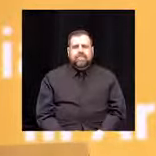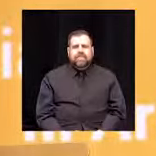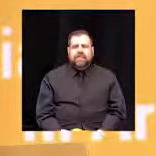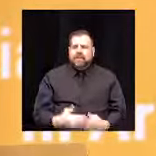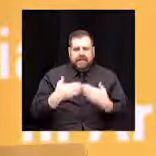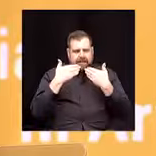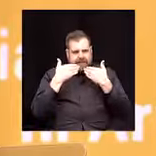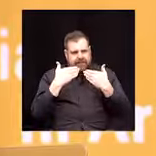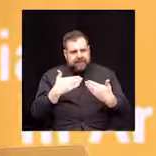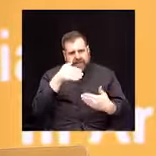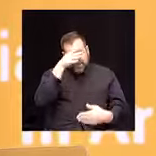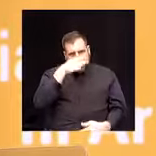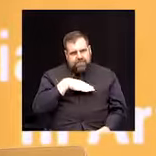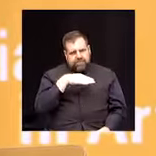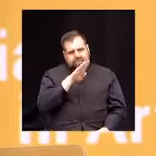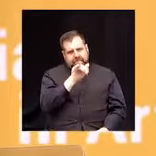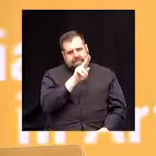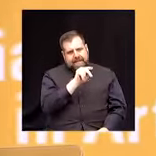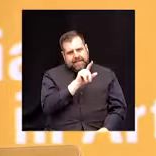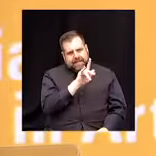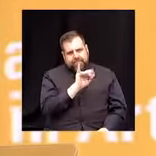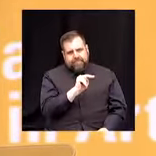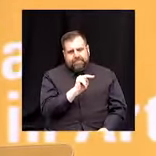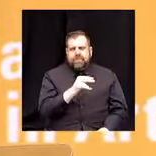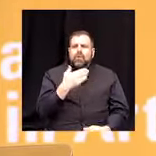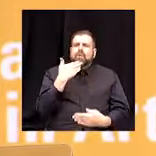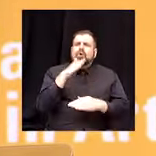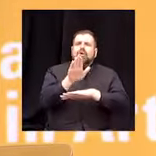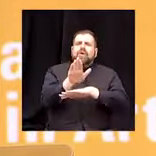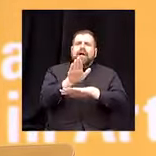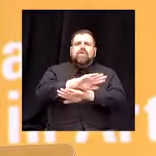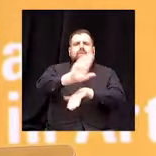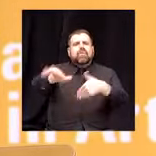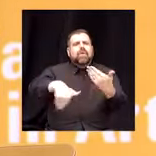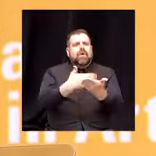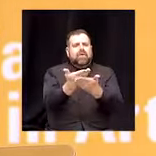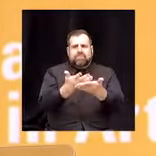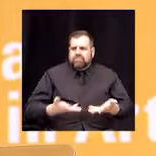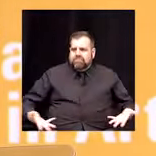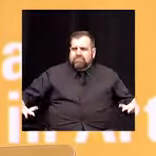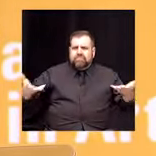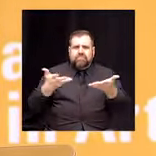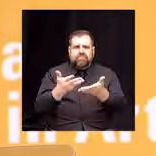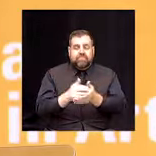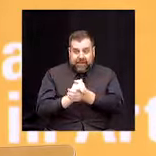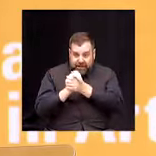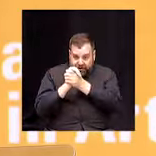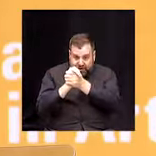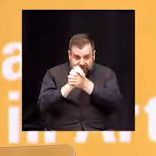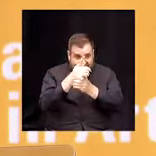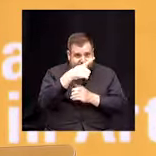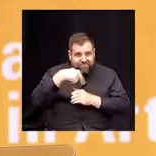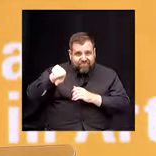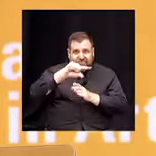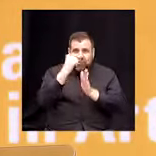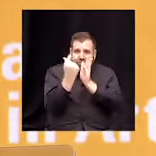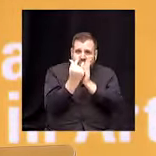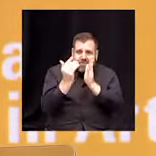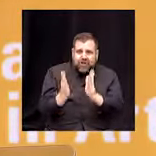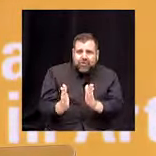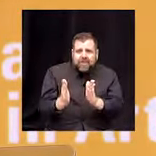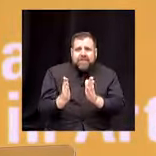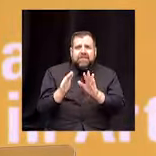Thank you, Mr. Baskin. Good afternoon to you all, and congratulations to the graduates and to the